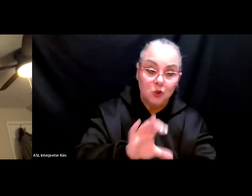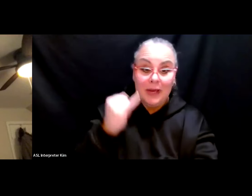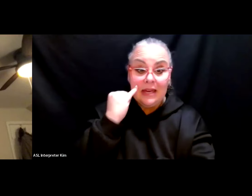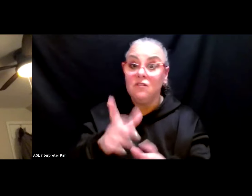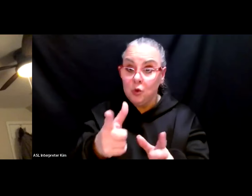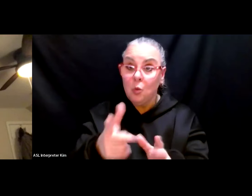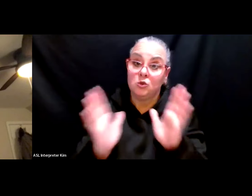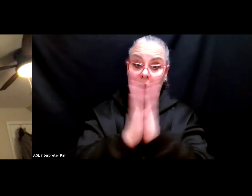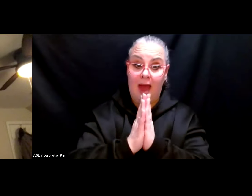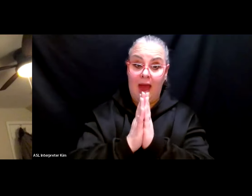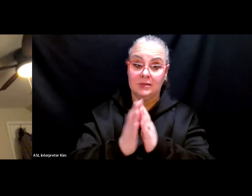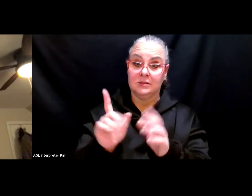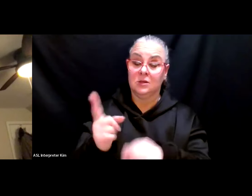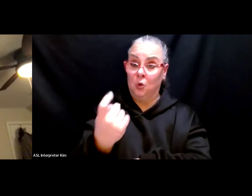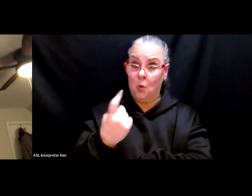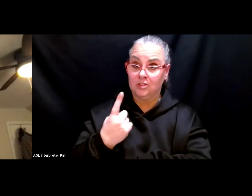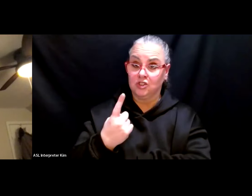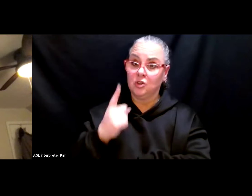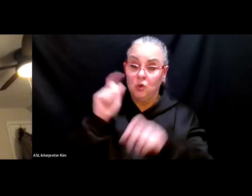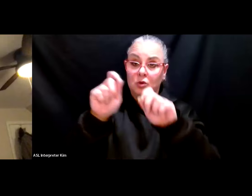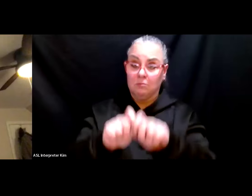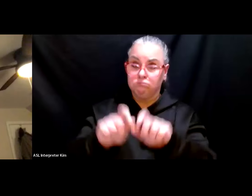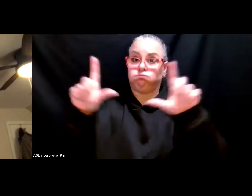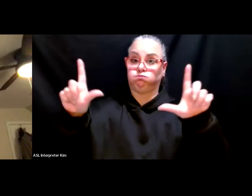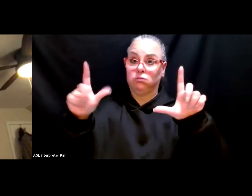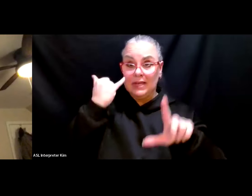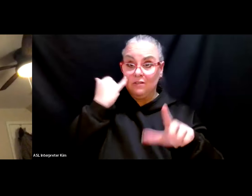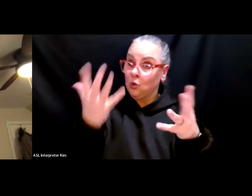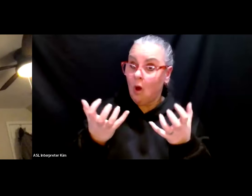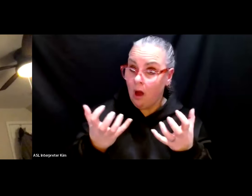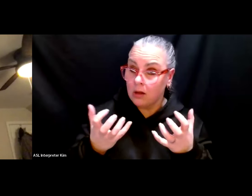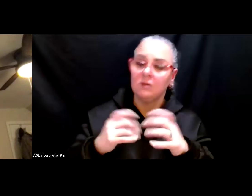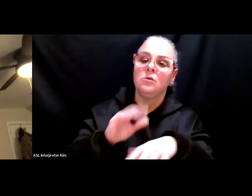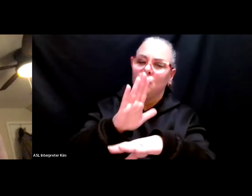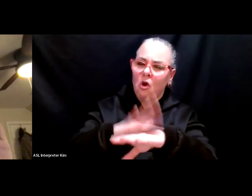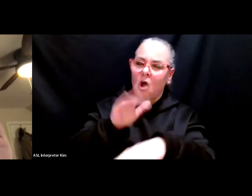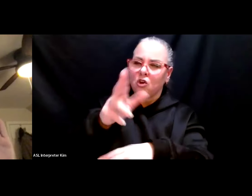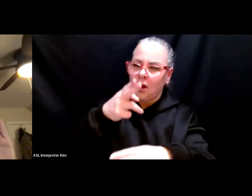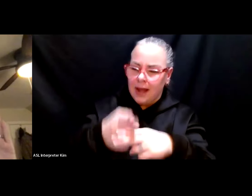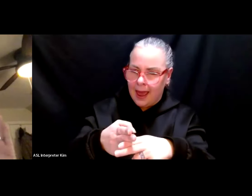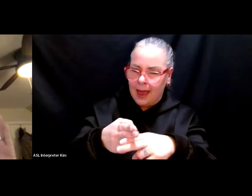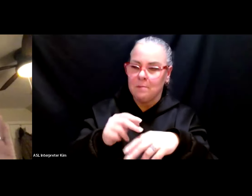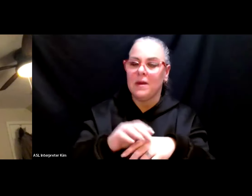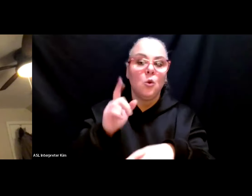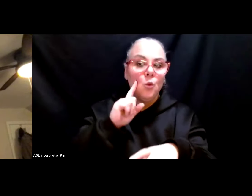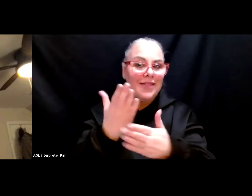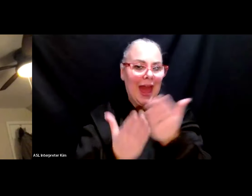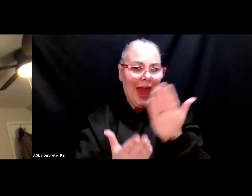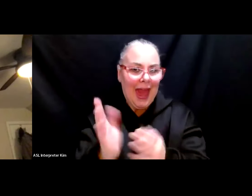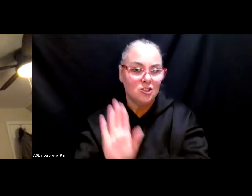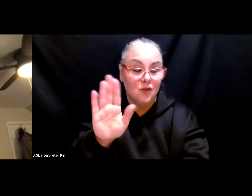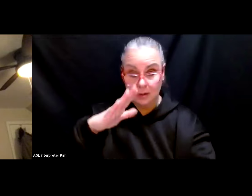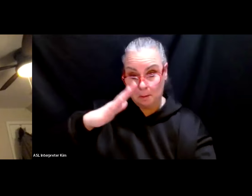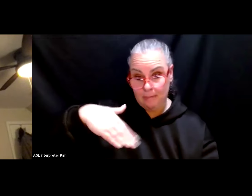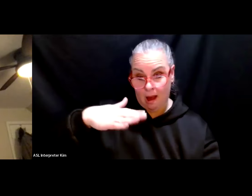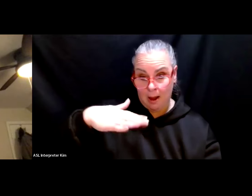asking a question, you can choose to show your video or not. We will call on individuals with their Zoom hands raised. So take a look at the bottom